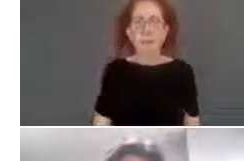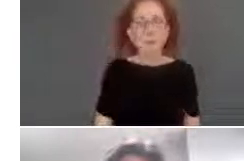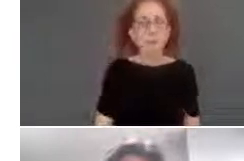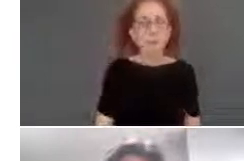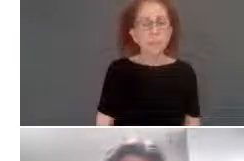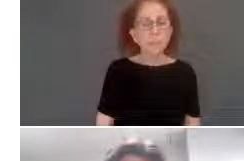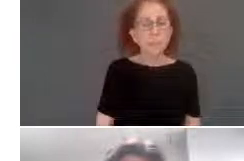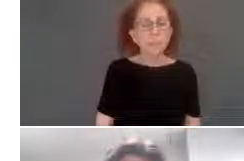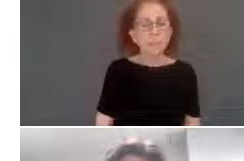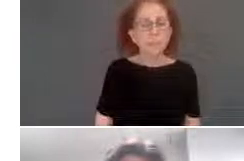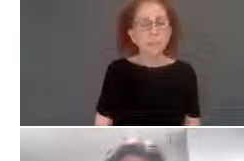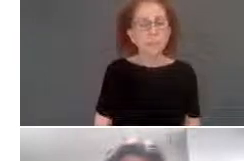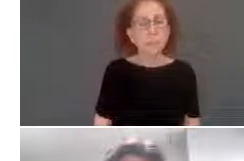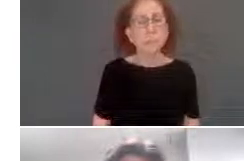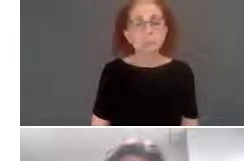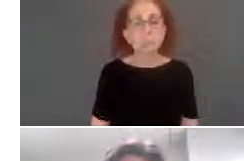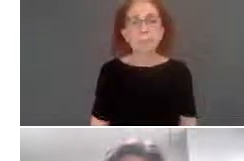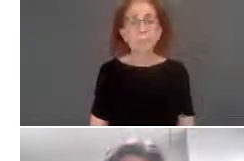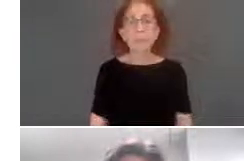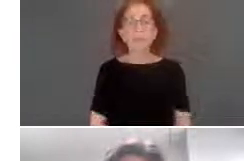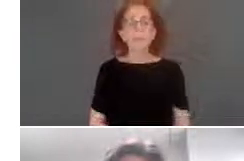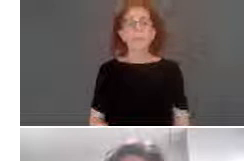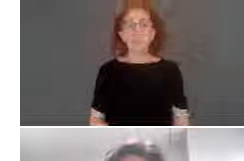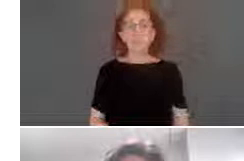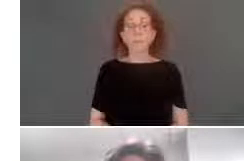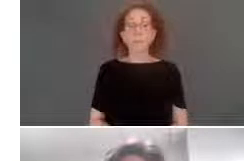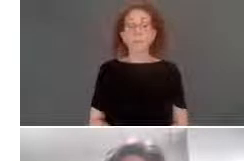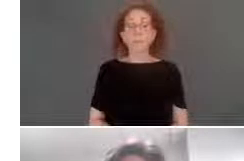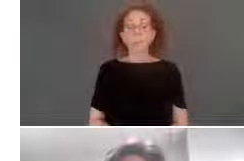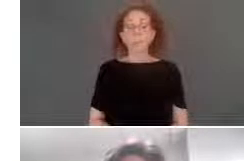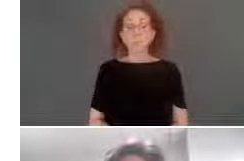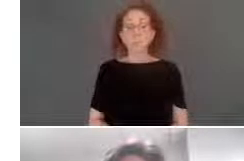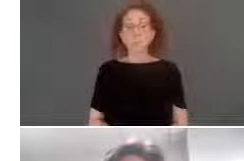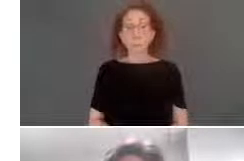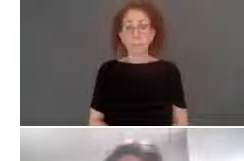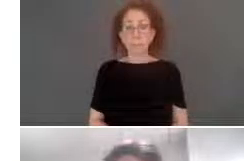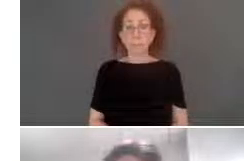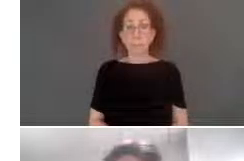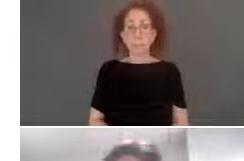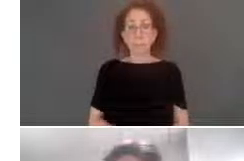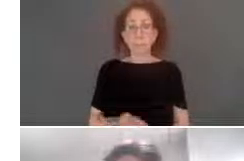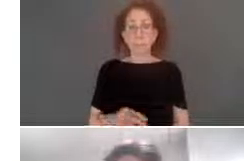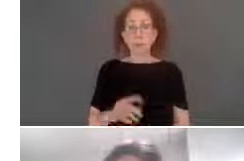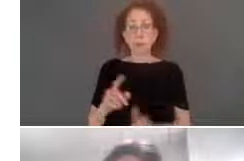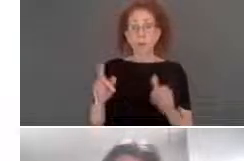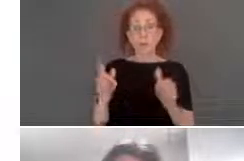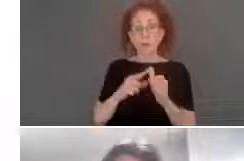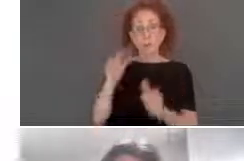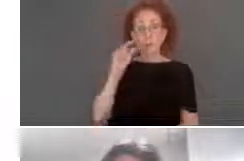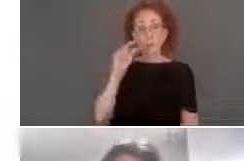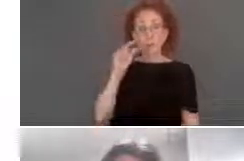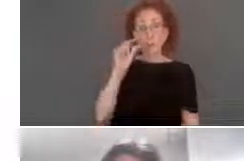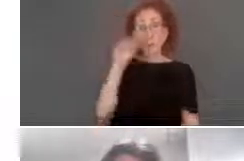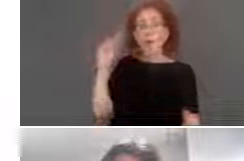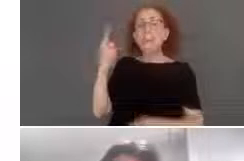And they going down vertically, you're looking at days. So the first row is day 1 of each of